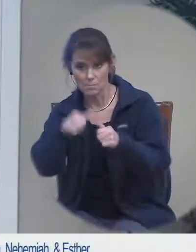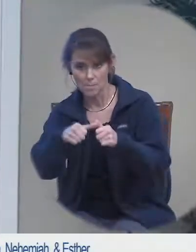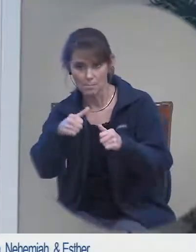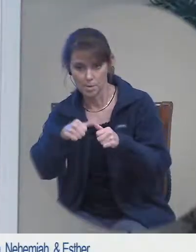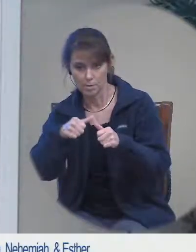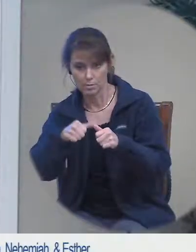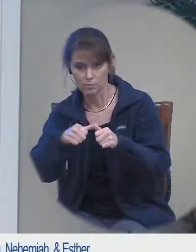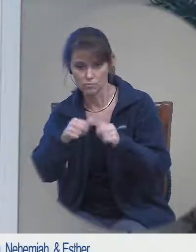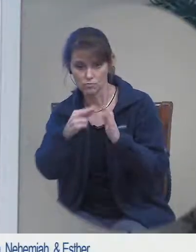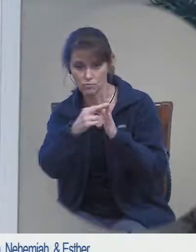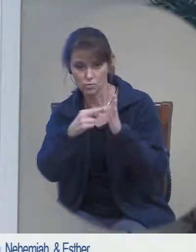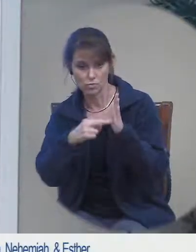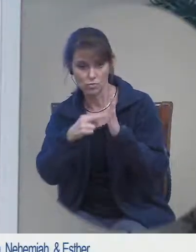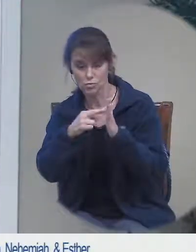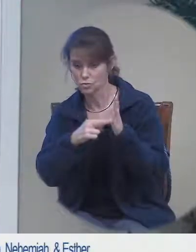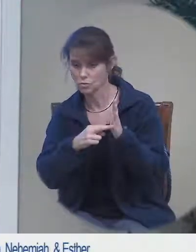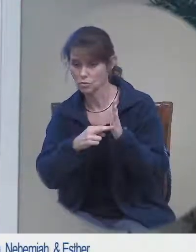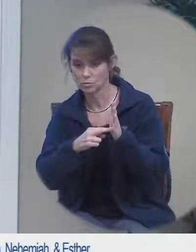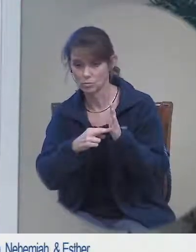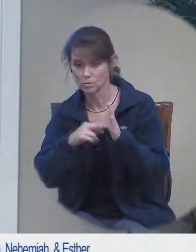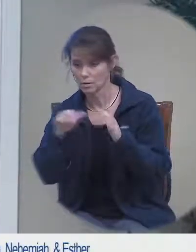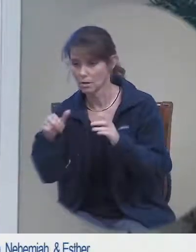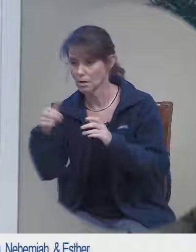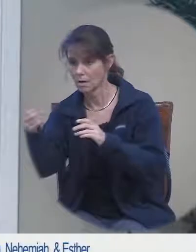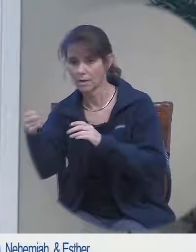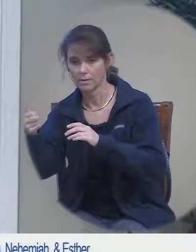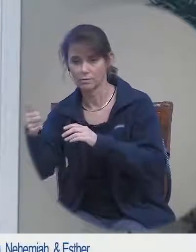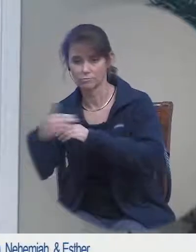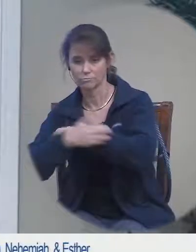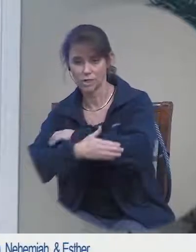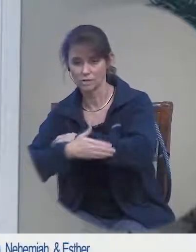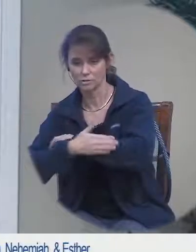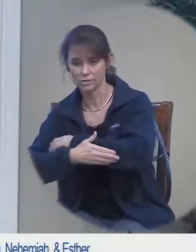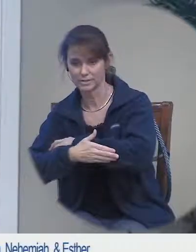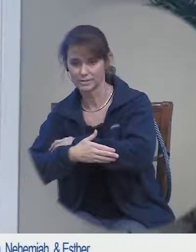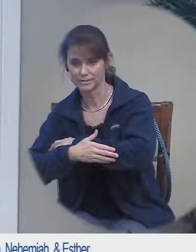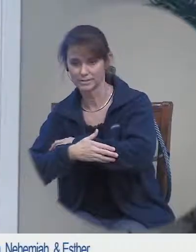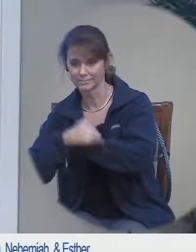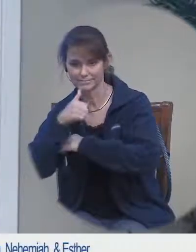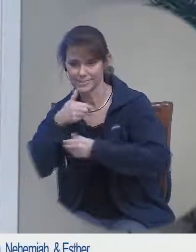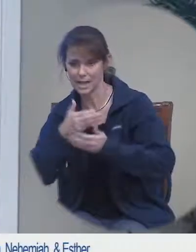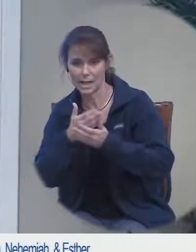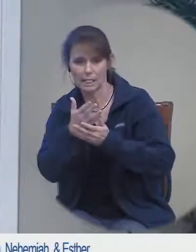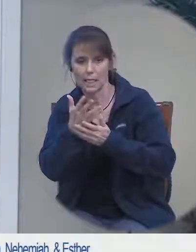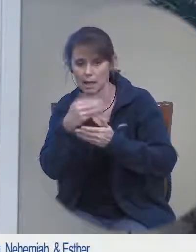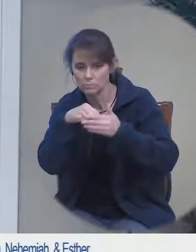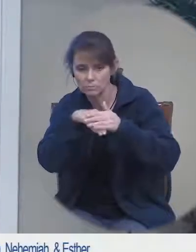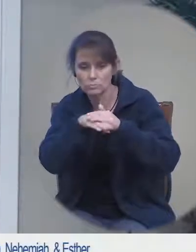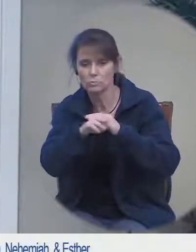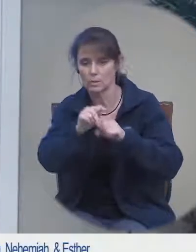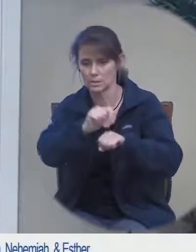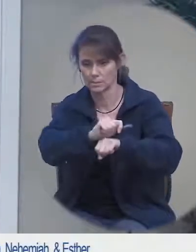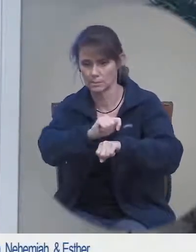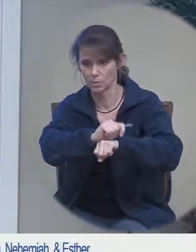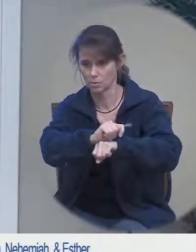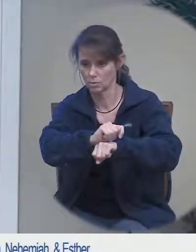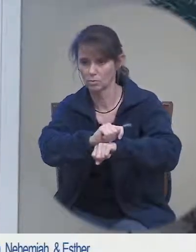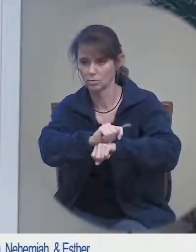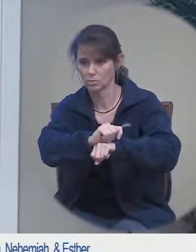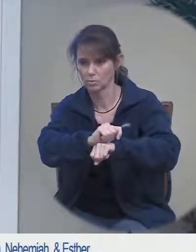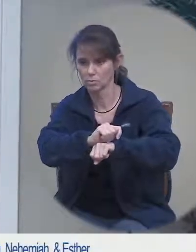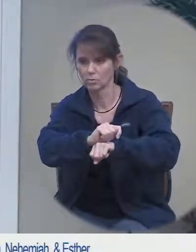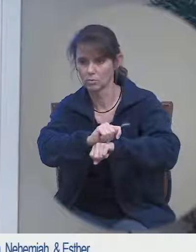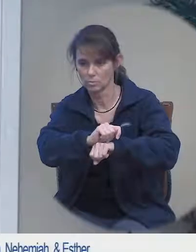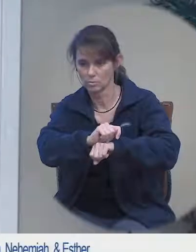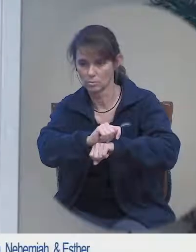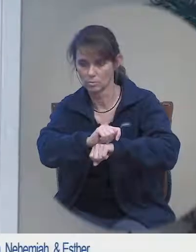God, in the worship to God. I mean, I want us to read that because I think verses 1 through 3 are really cool. And it says,